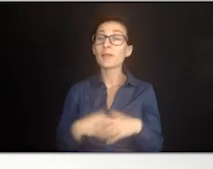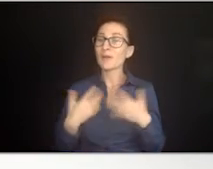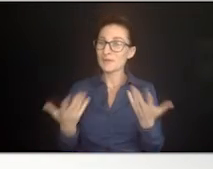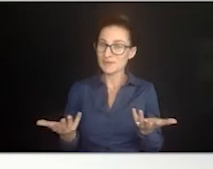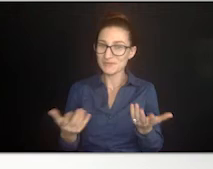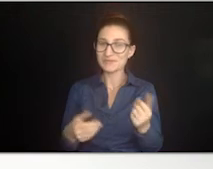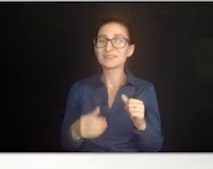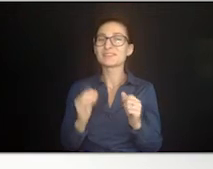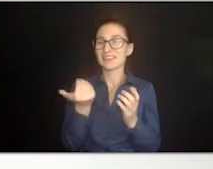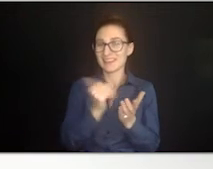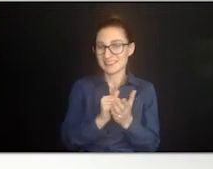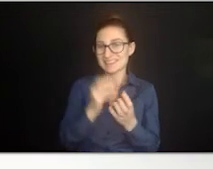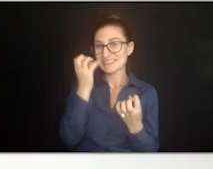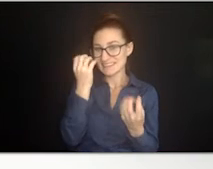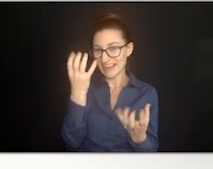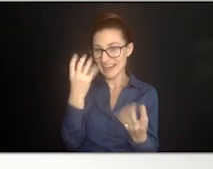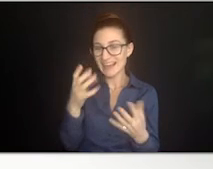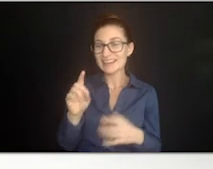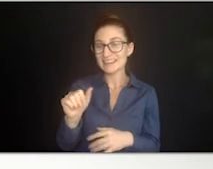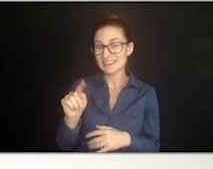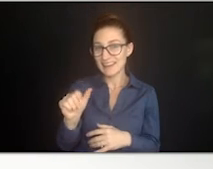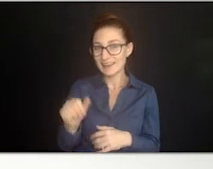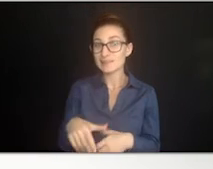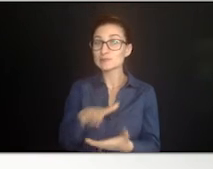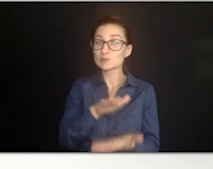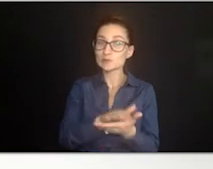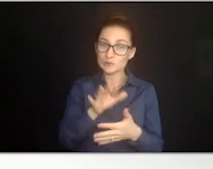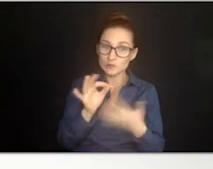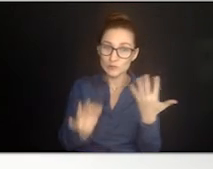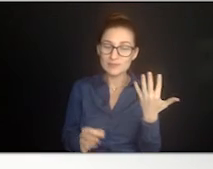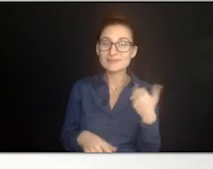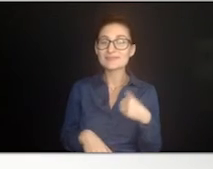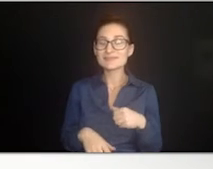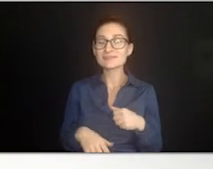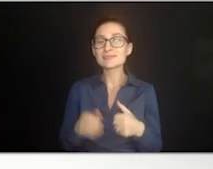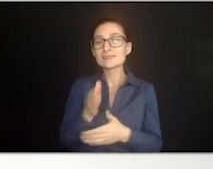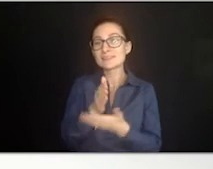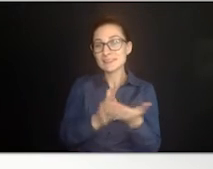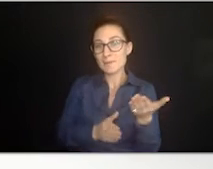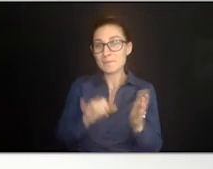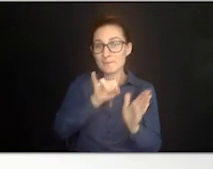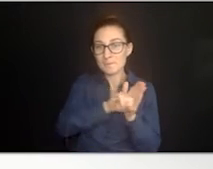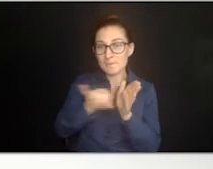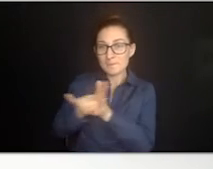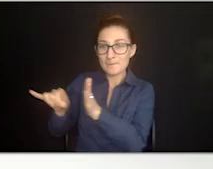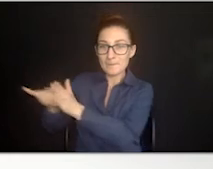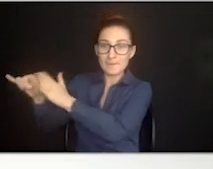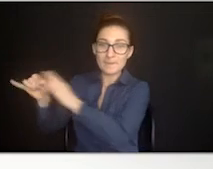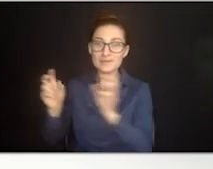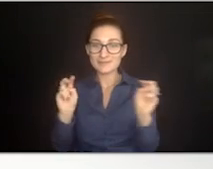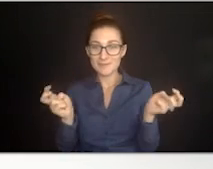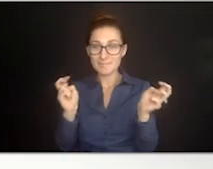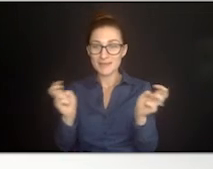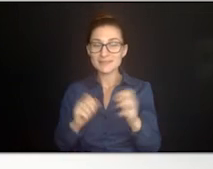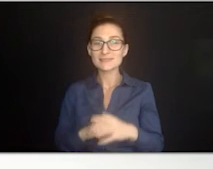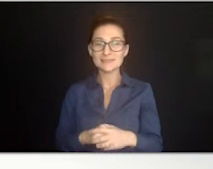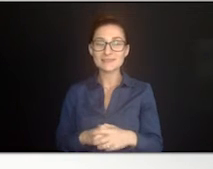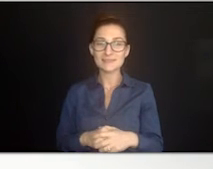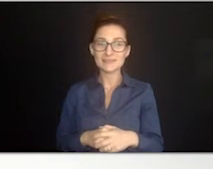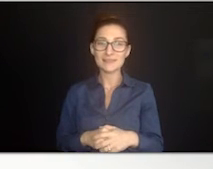We look at district data. We talk about school choice. These are some of those indicator topics that are in there as well.